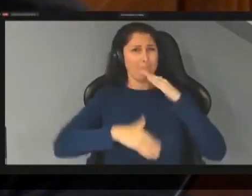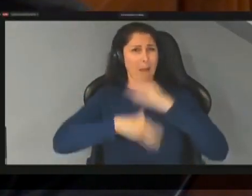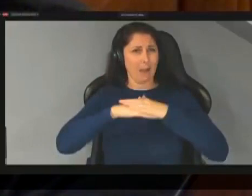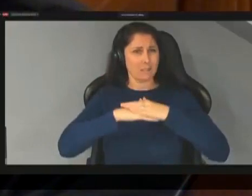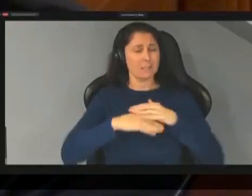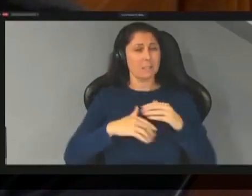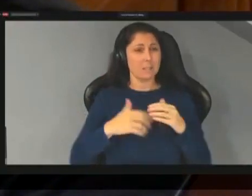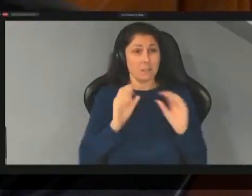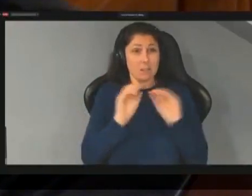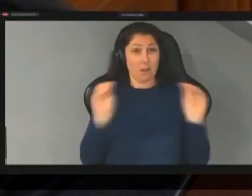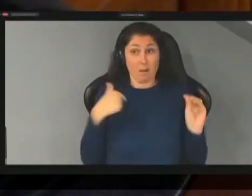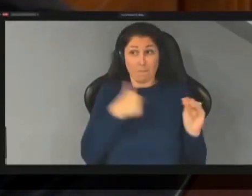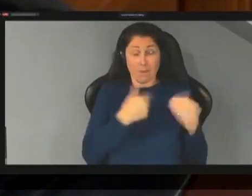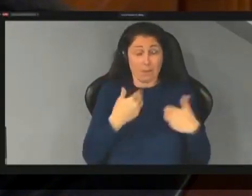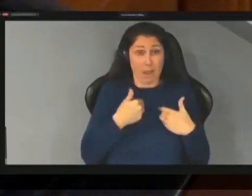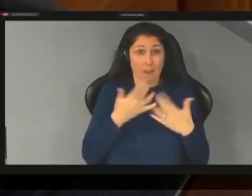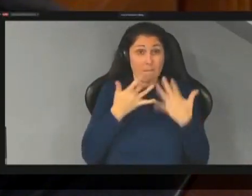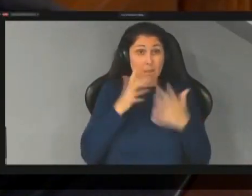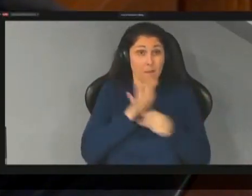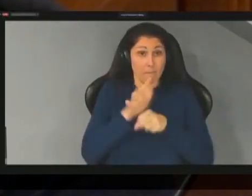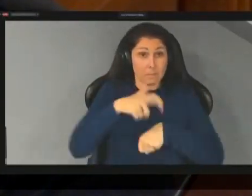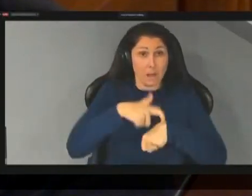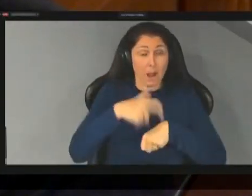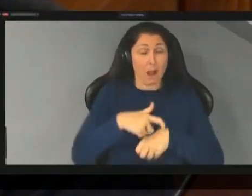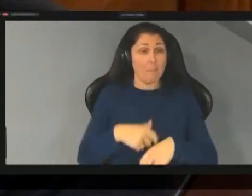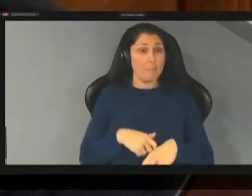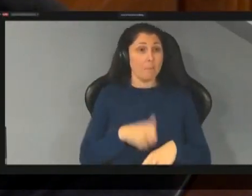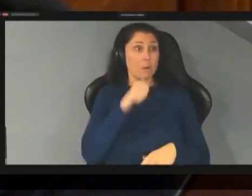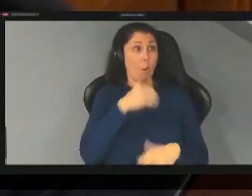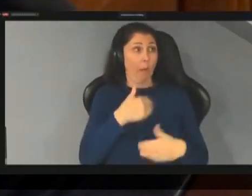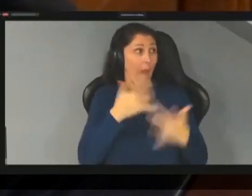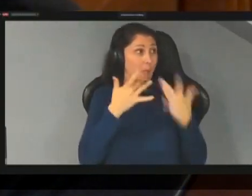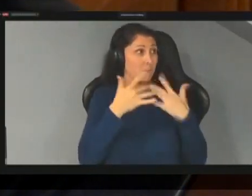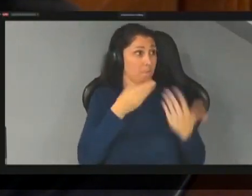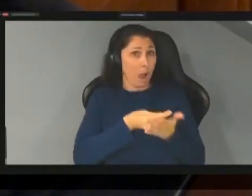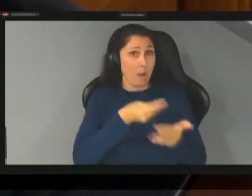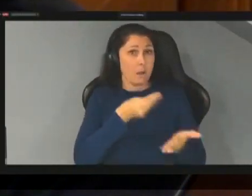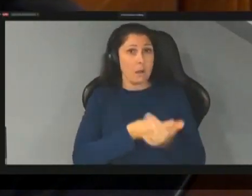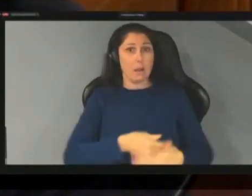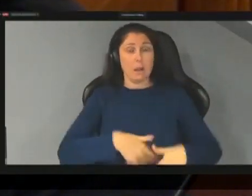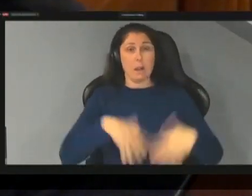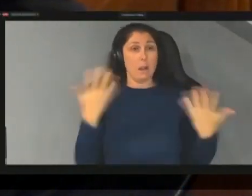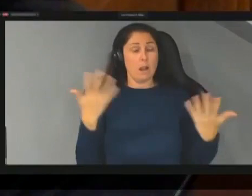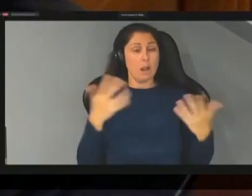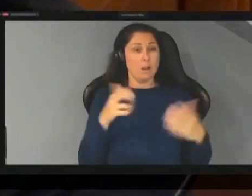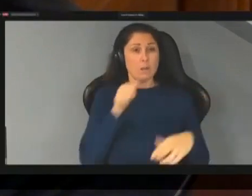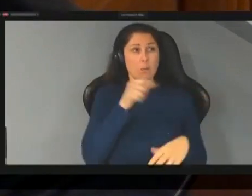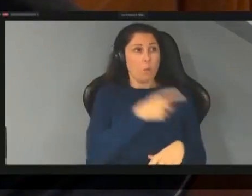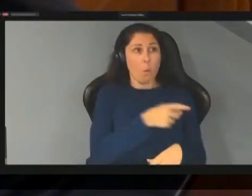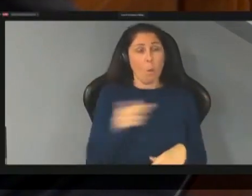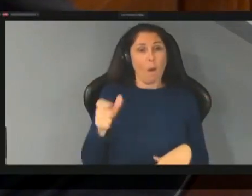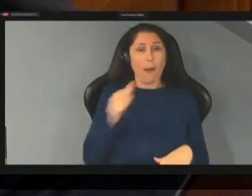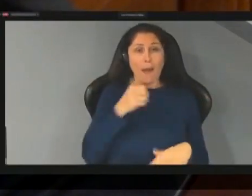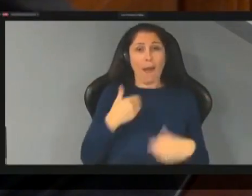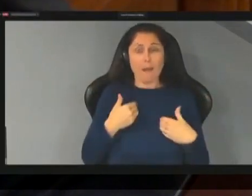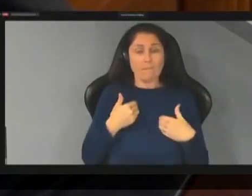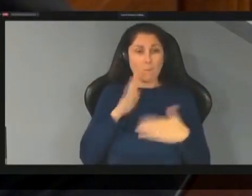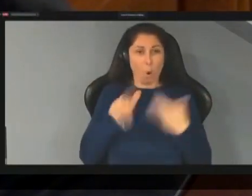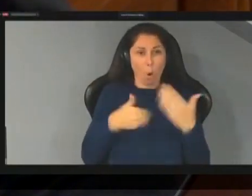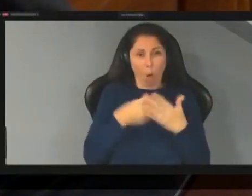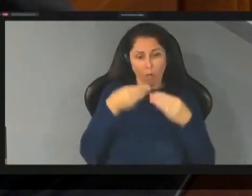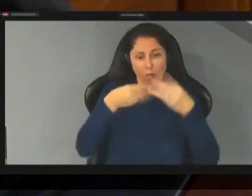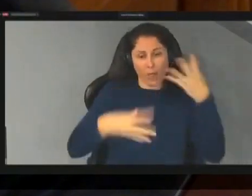None of us have enough time. None of us has enough money. None of us has all of the things that we